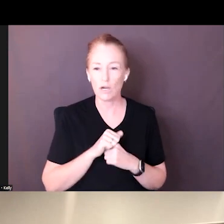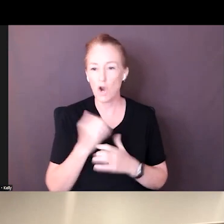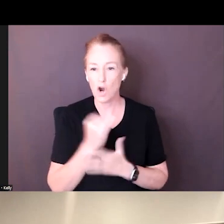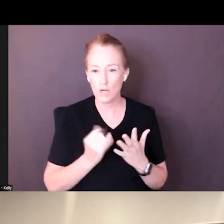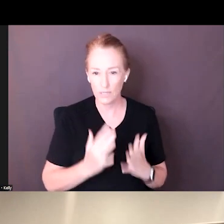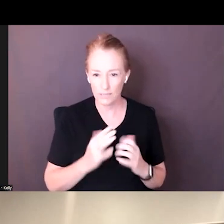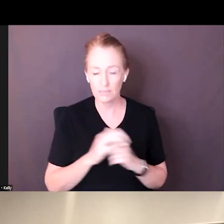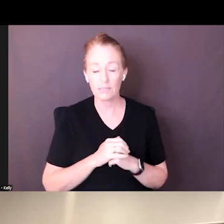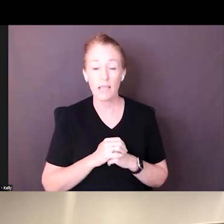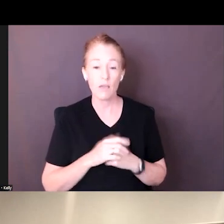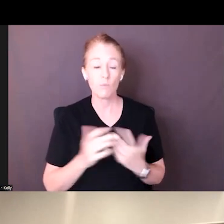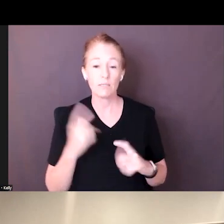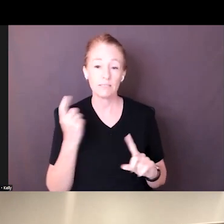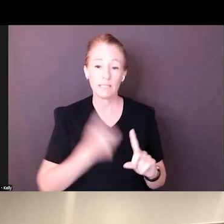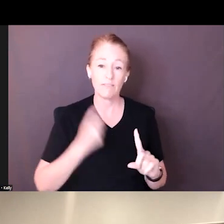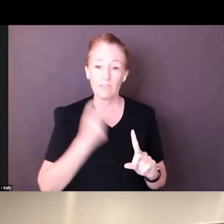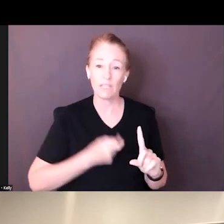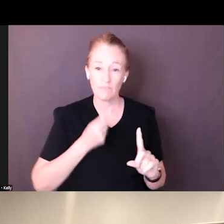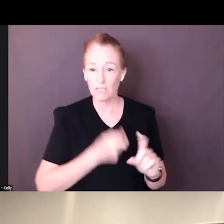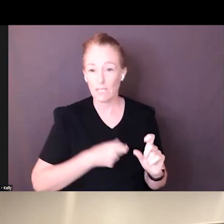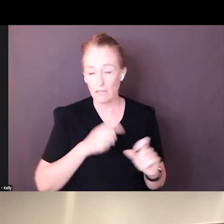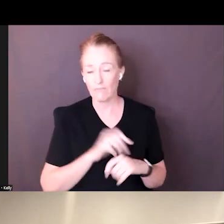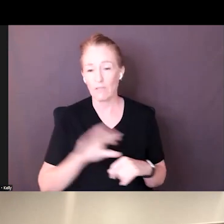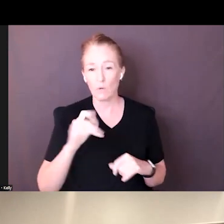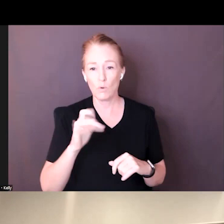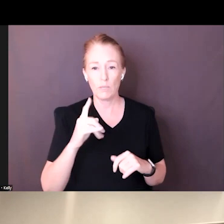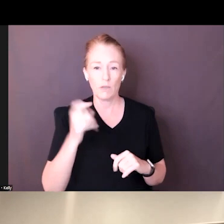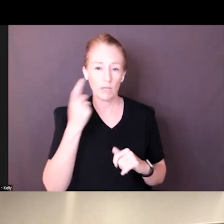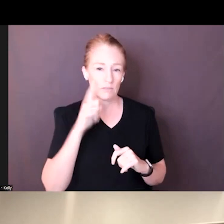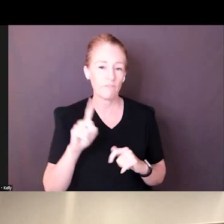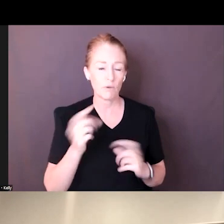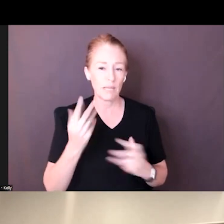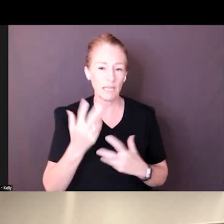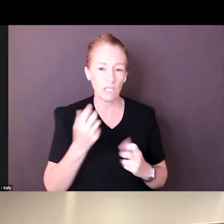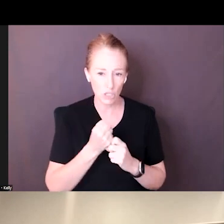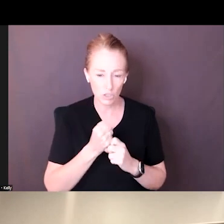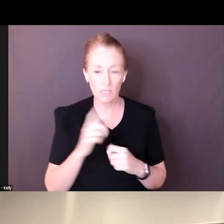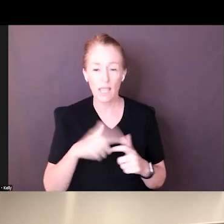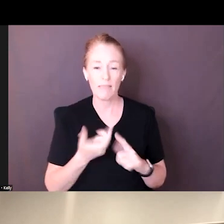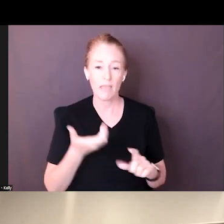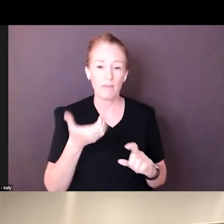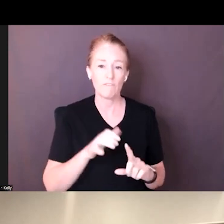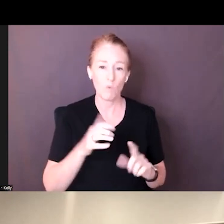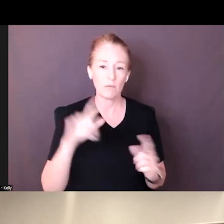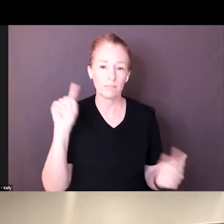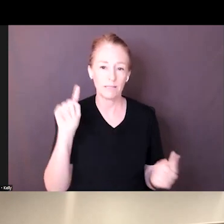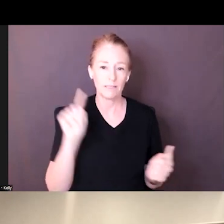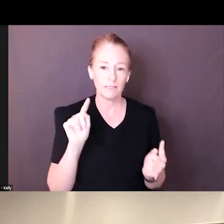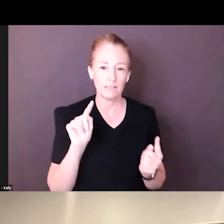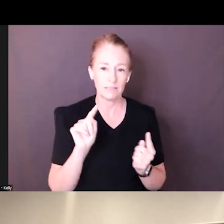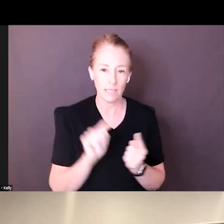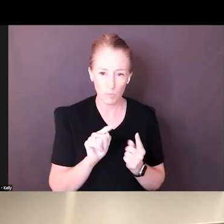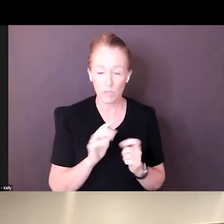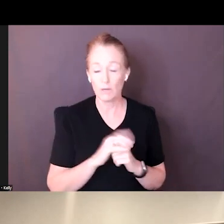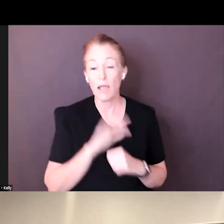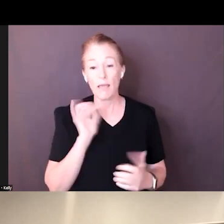He then began to be force tapered by his provider, and that's the point at which he reached out to me. We tried